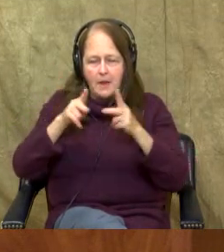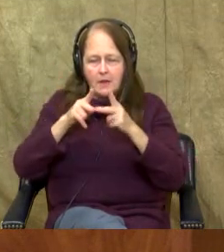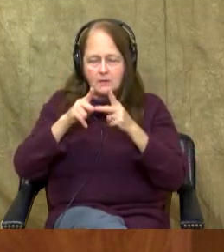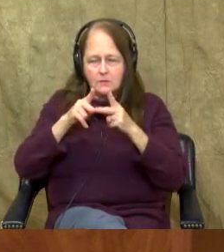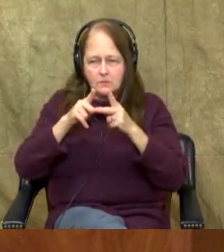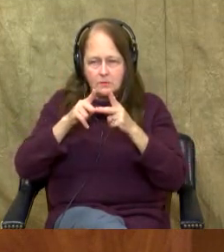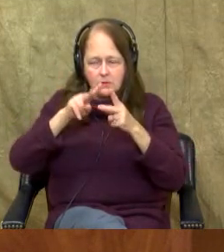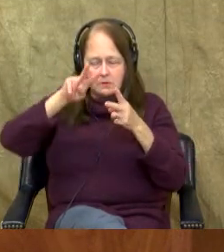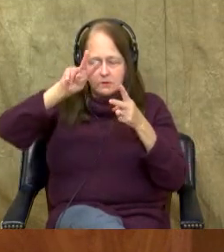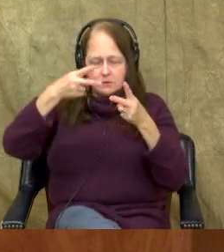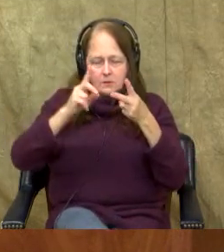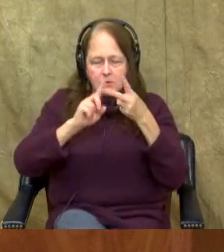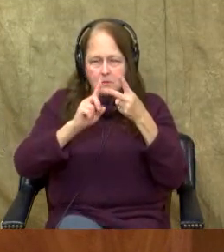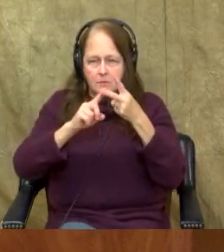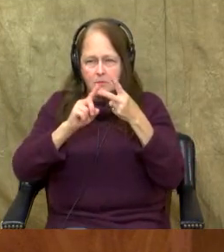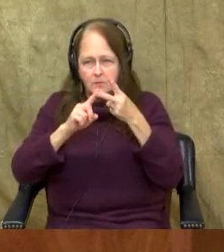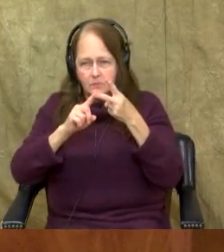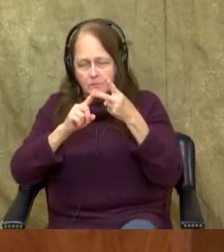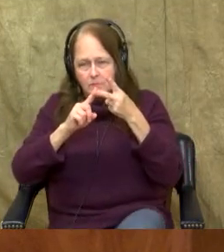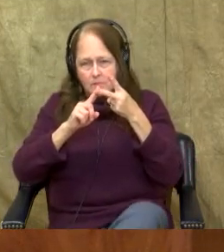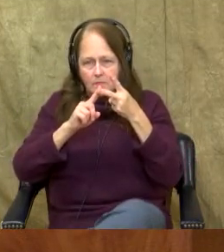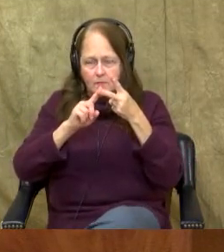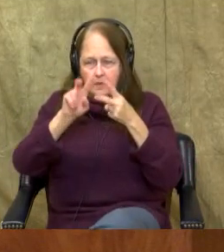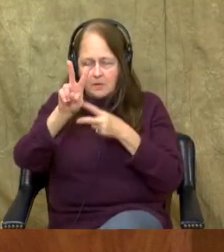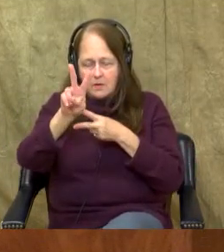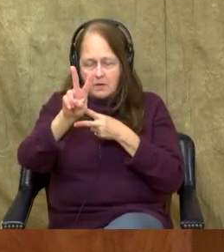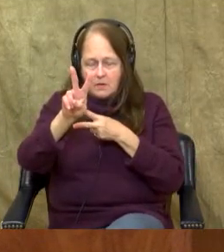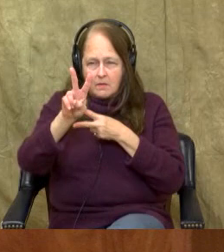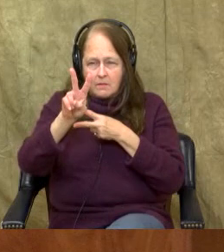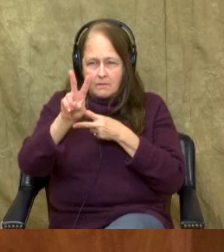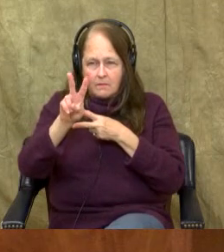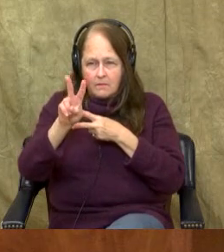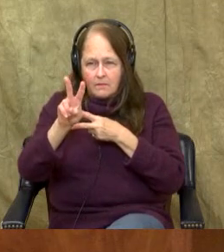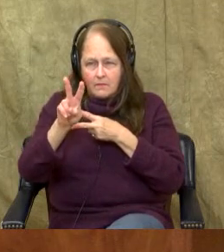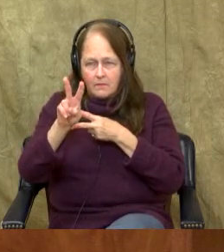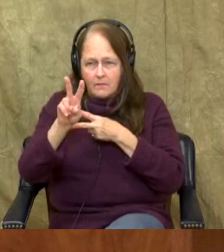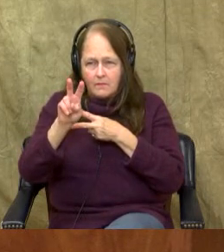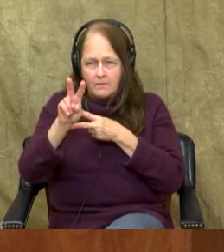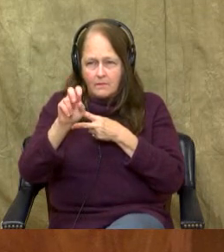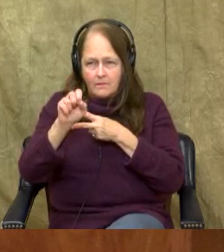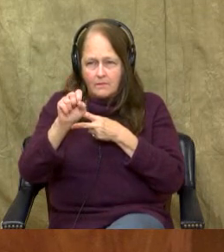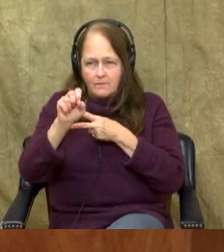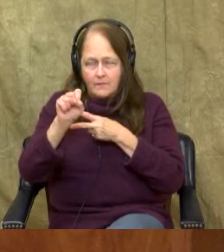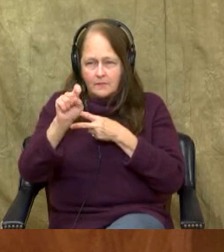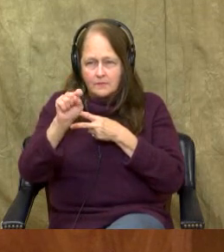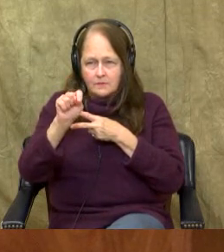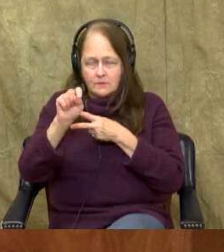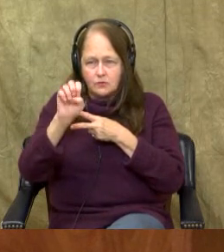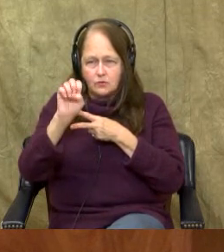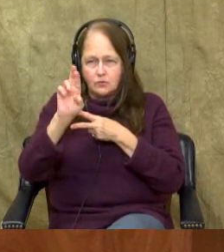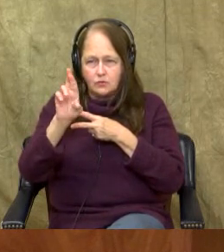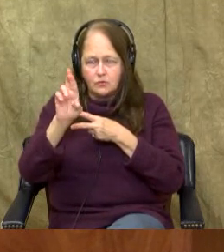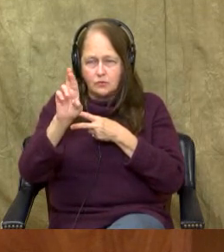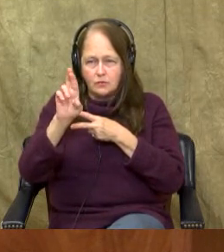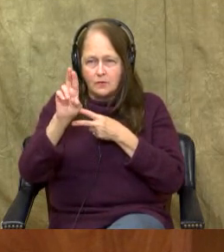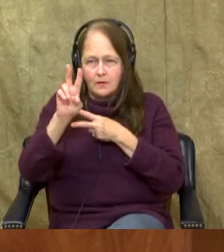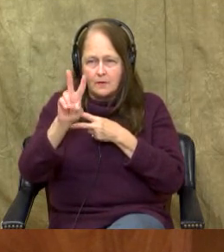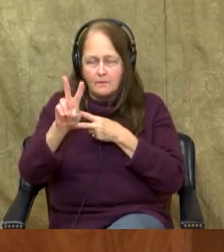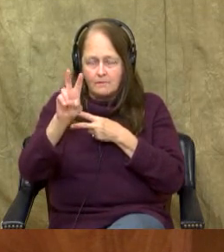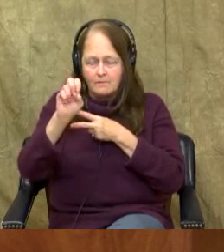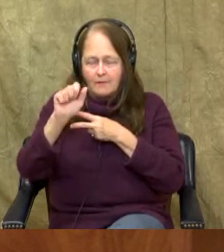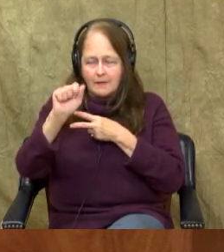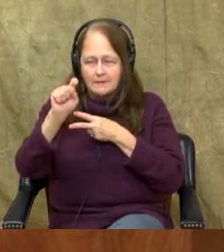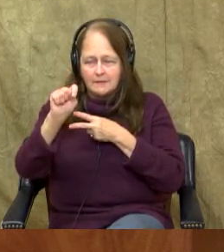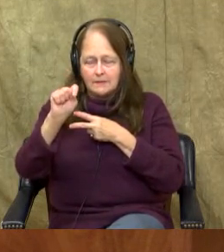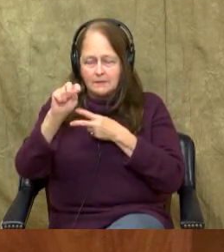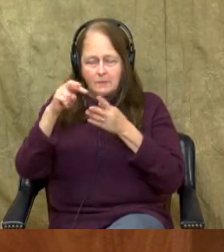The second term we want to focus on is vaster. Yeah, you're correct. Well, the base word is vast, and